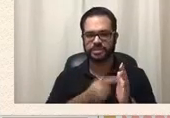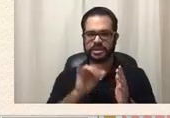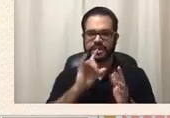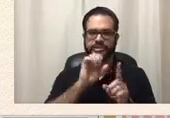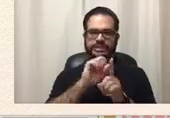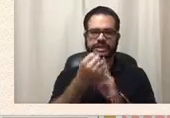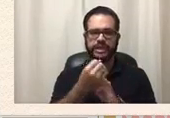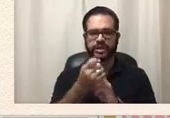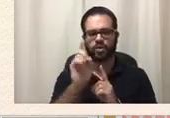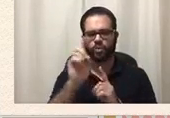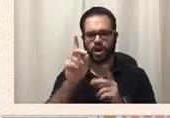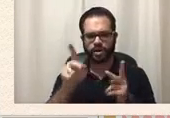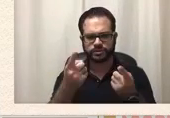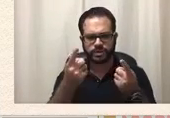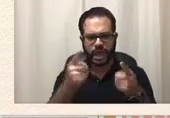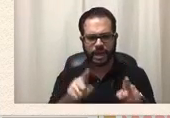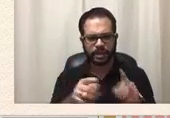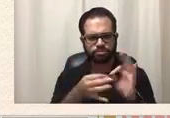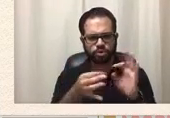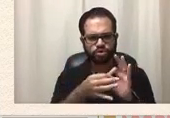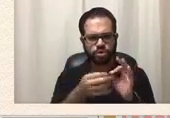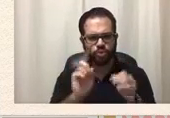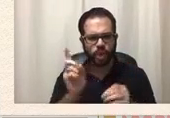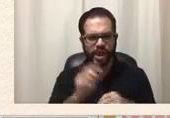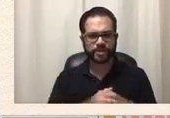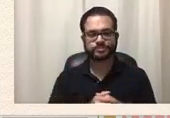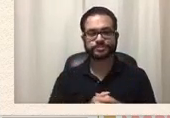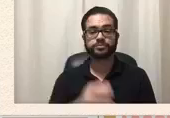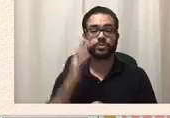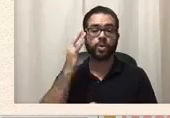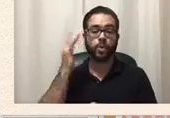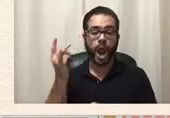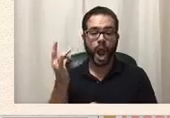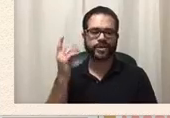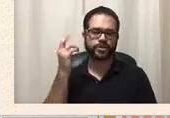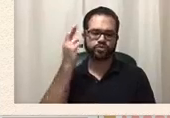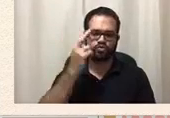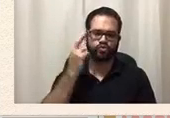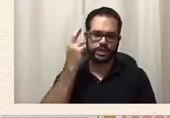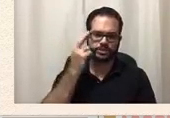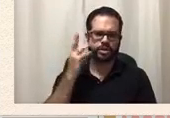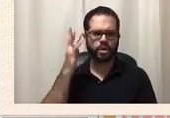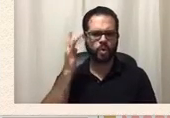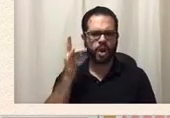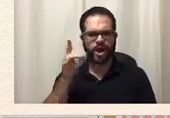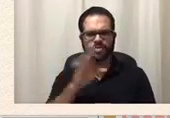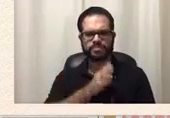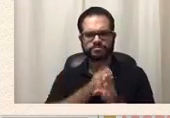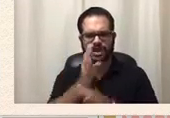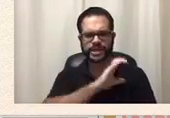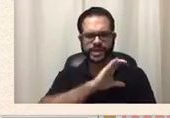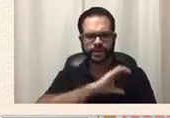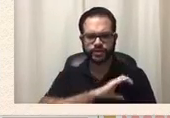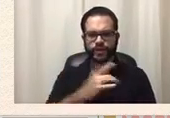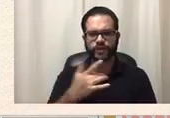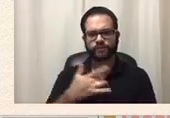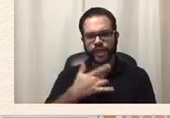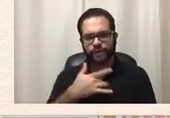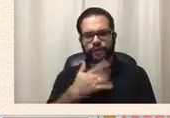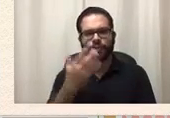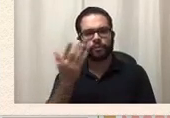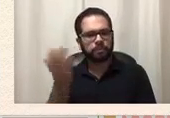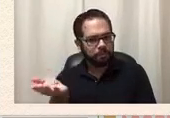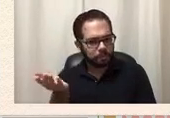place? Why is a reason. Why did the main character feel? And you can put in sad,